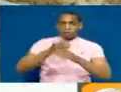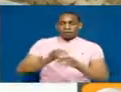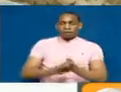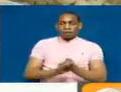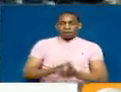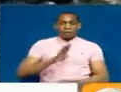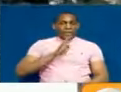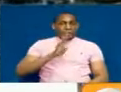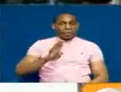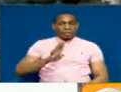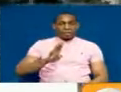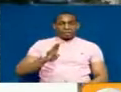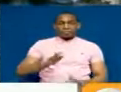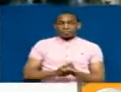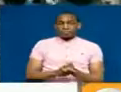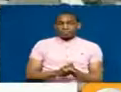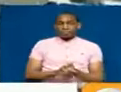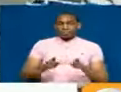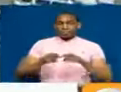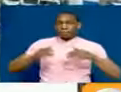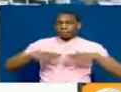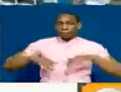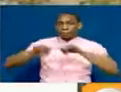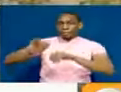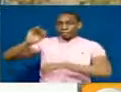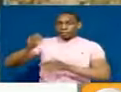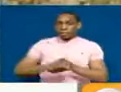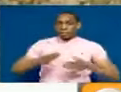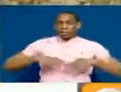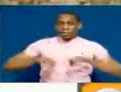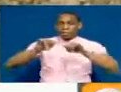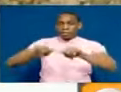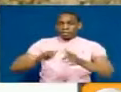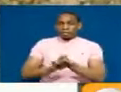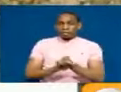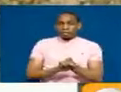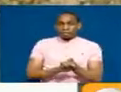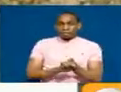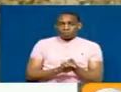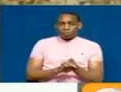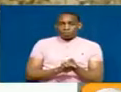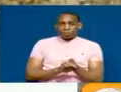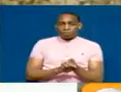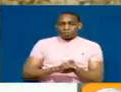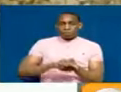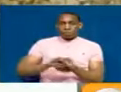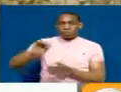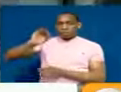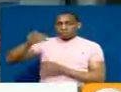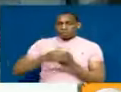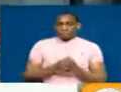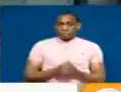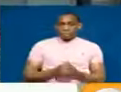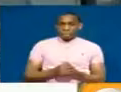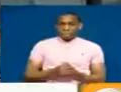460 years old. People are reside there in the old city. So people are reside there. At the same time, it's a museum also. It's a living